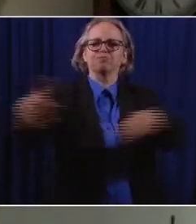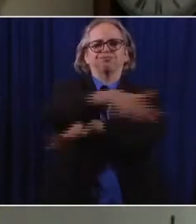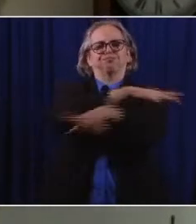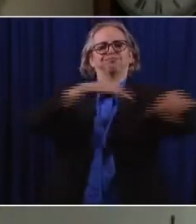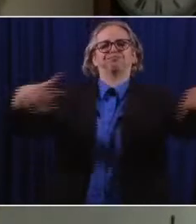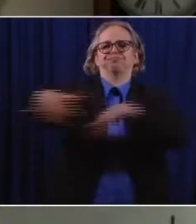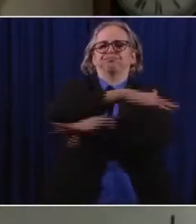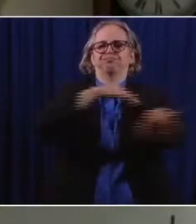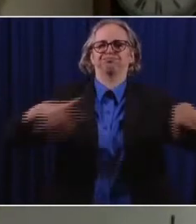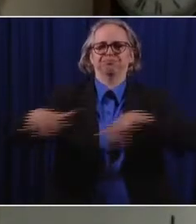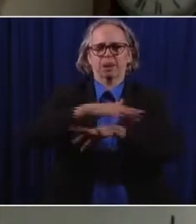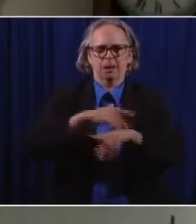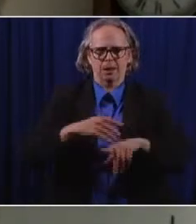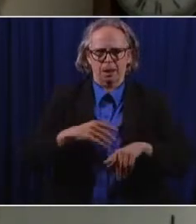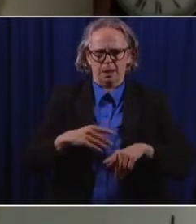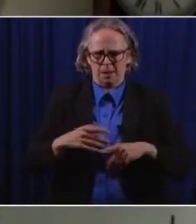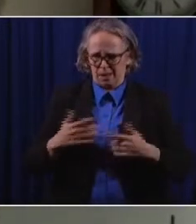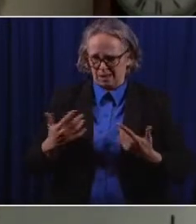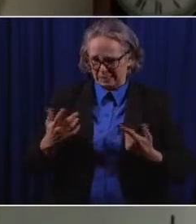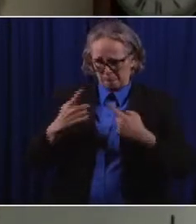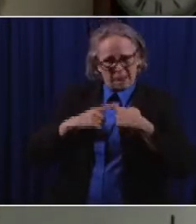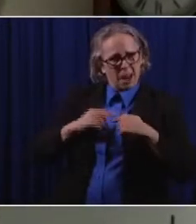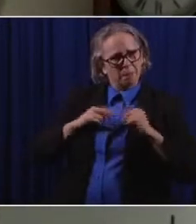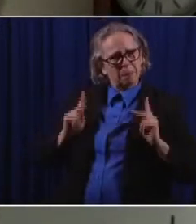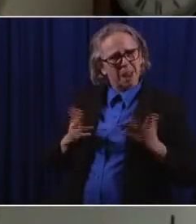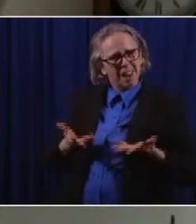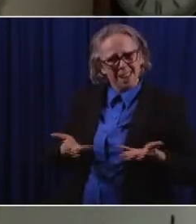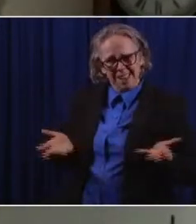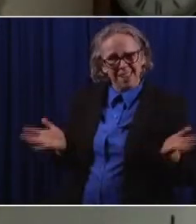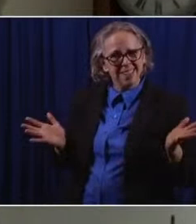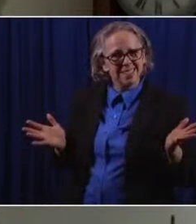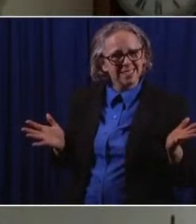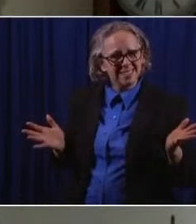wearing the mask and keep a distance. That's where we are.